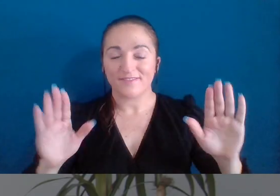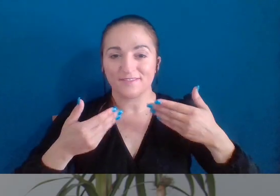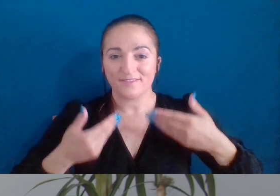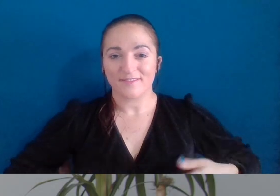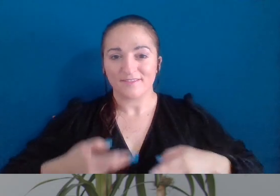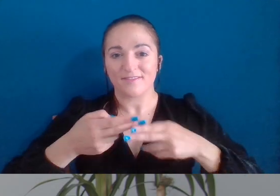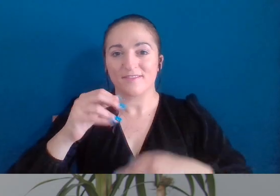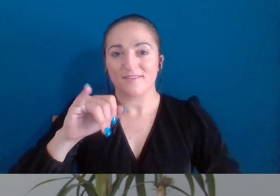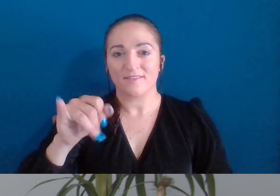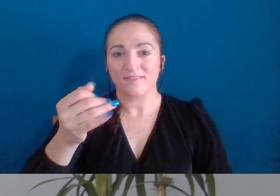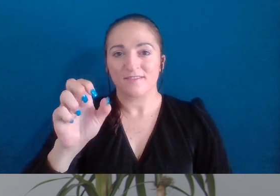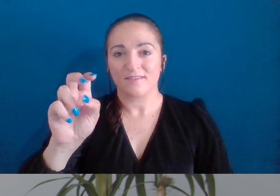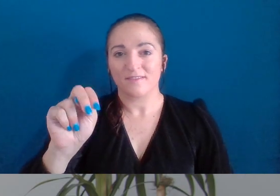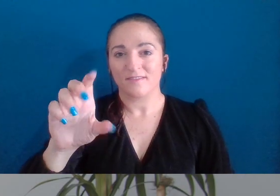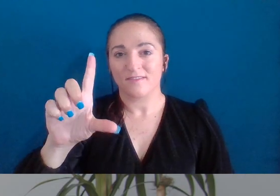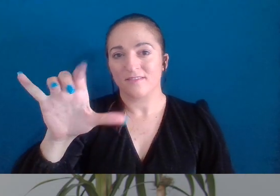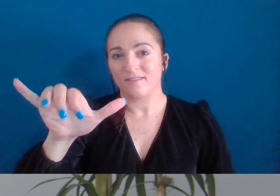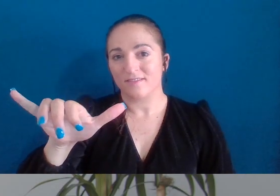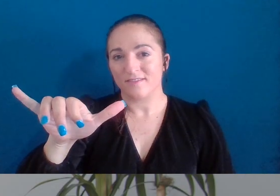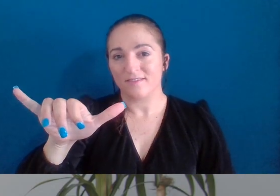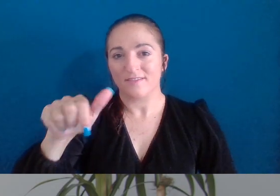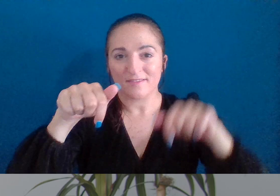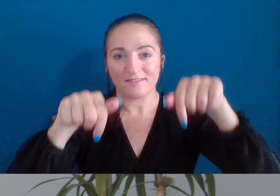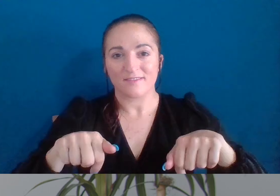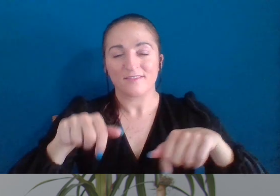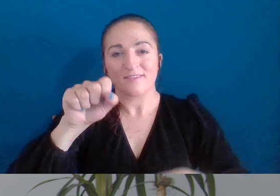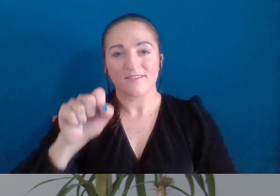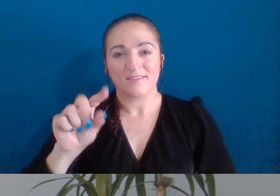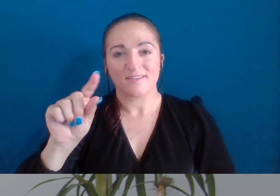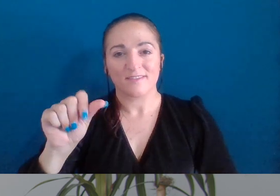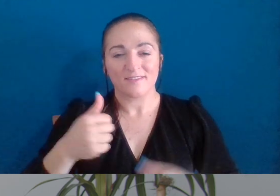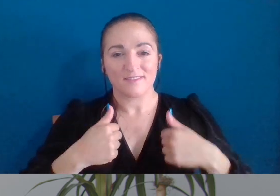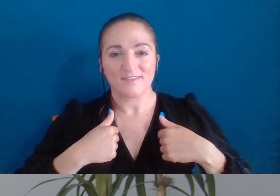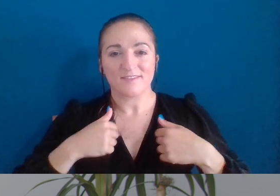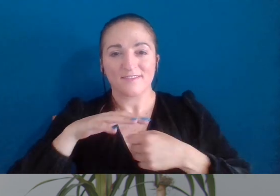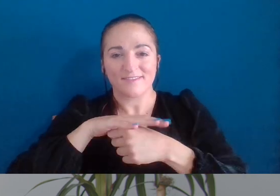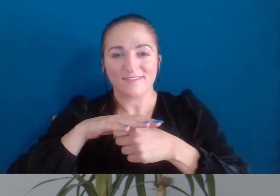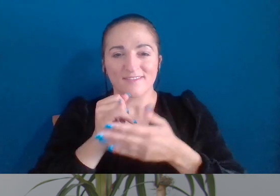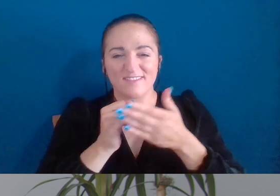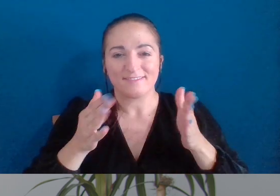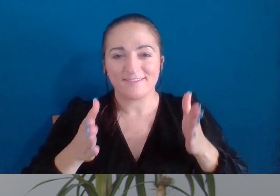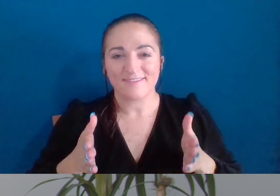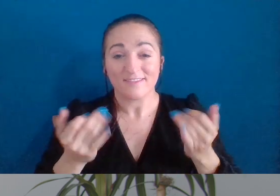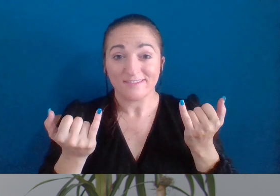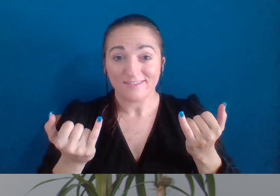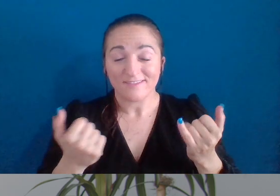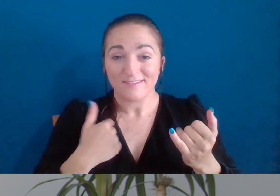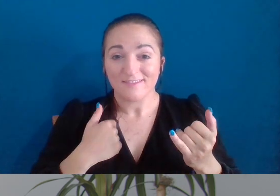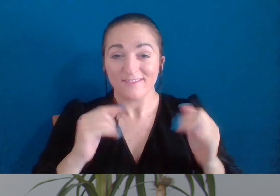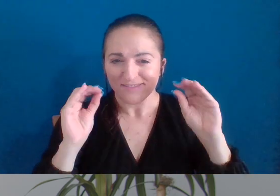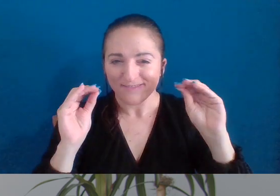Hi, I'm Jen Clay, and I'm a local artist here in South Florida. I'm going to be showing you today how to make